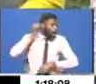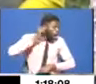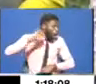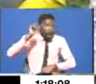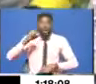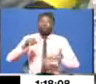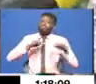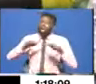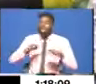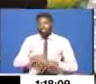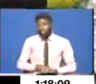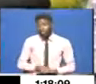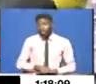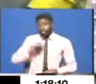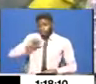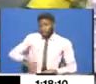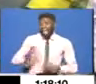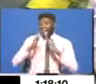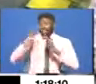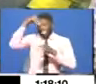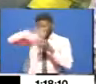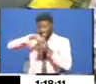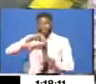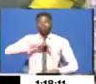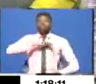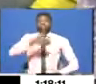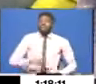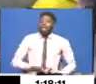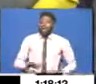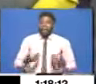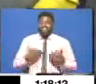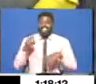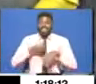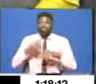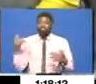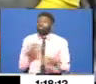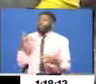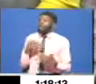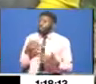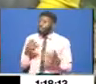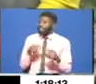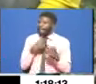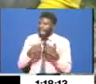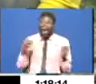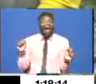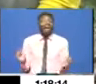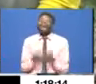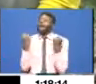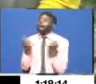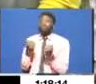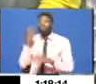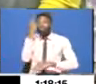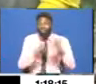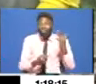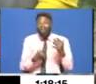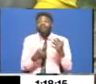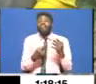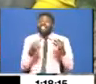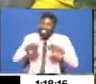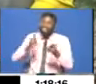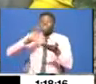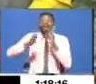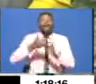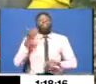na mimba. Sasa wakati alistuka kwa hiyo pom, sasa mtoto ikakonjeka, mimi